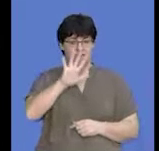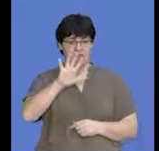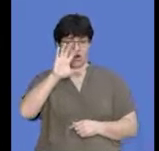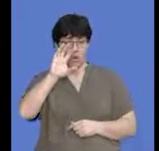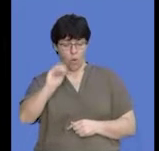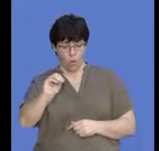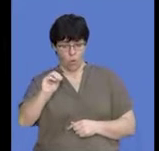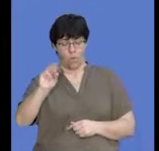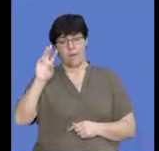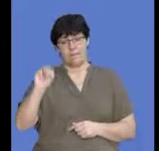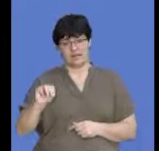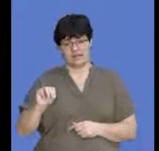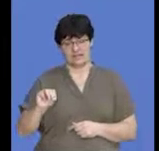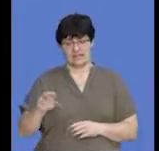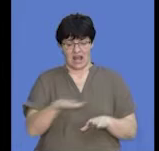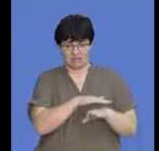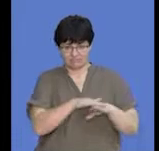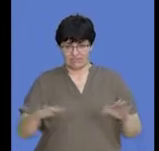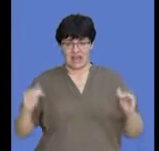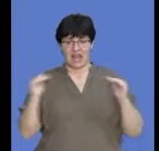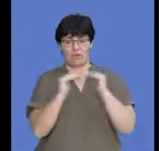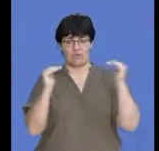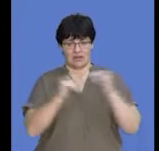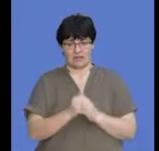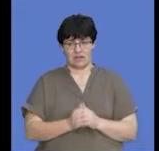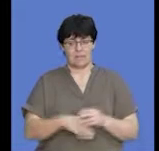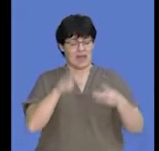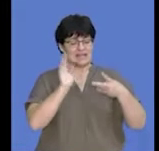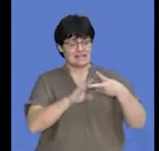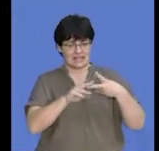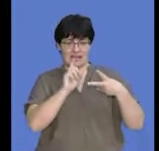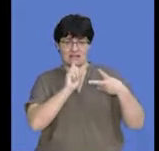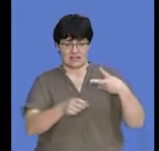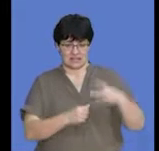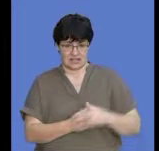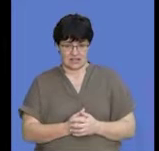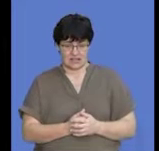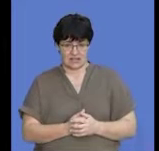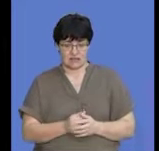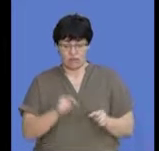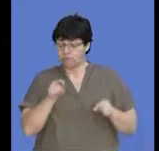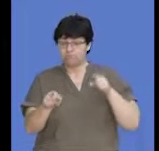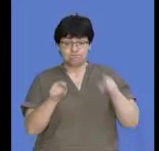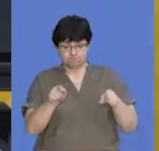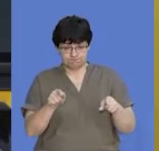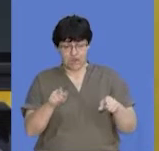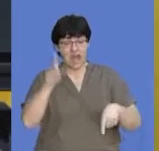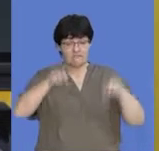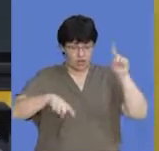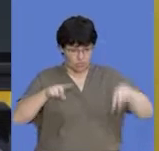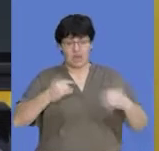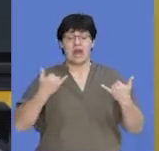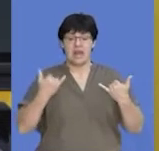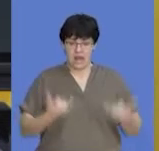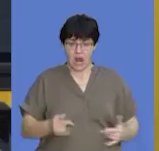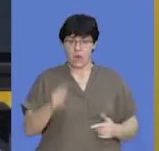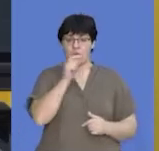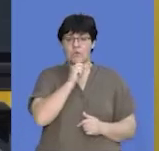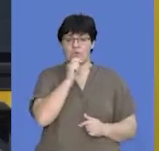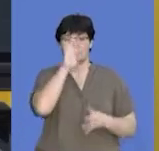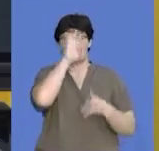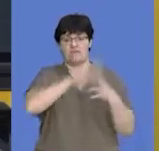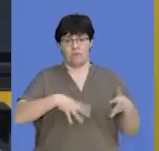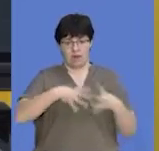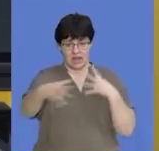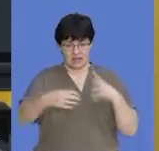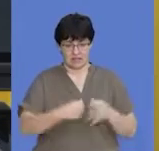1950 as my horizontal equivalent, my second answer. Now that I've got these two variables, I can use it in my